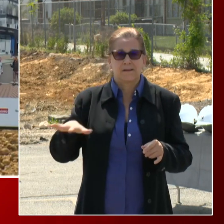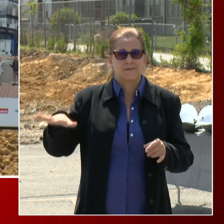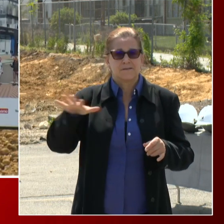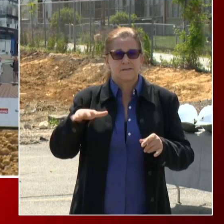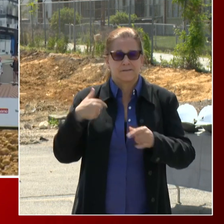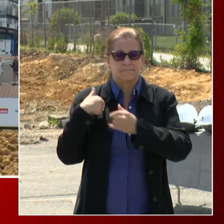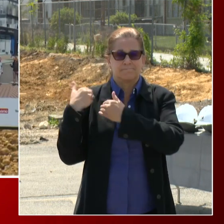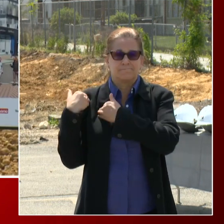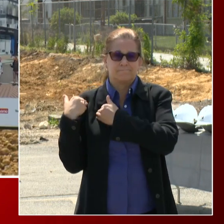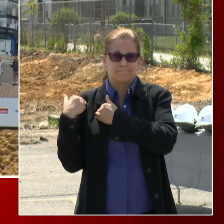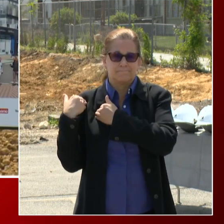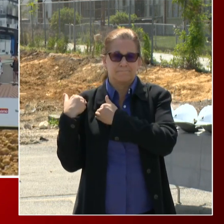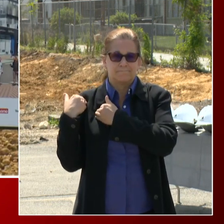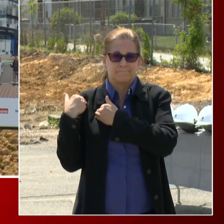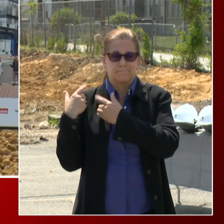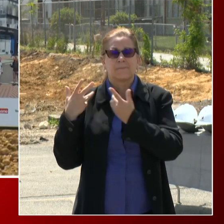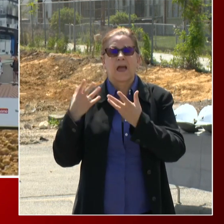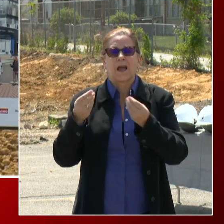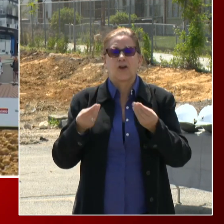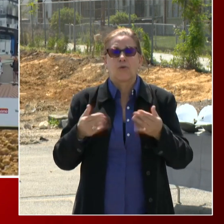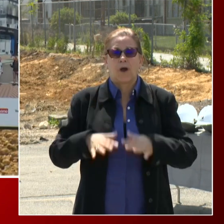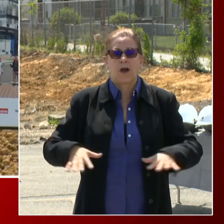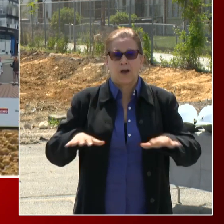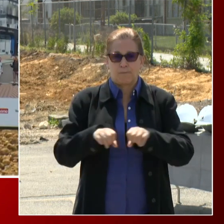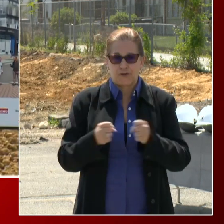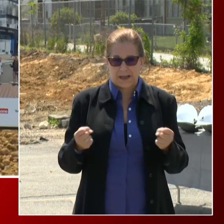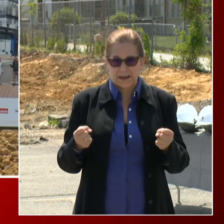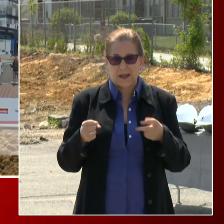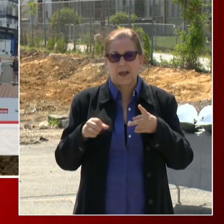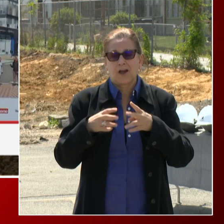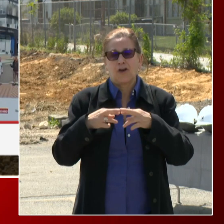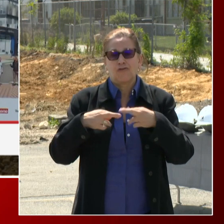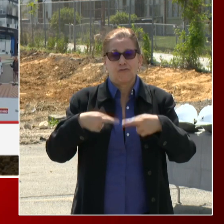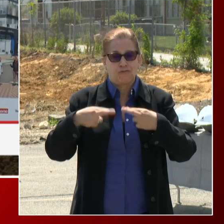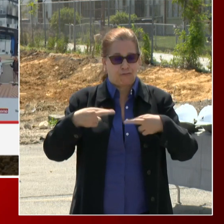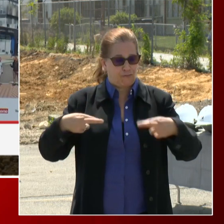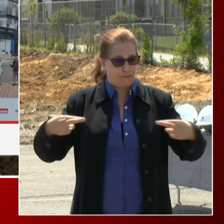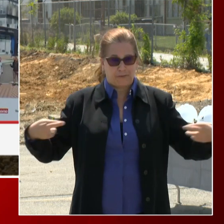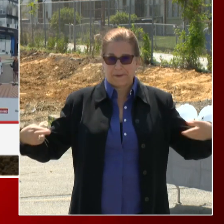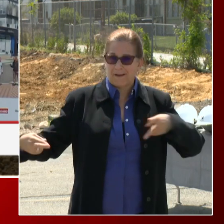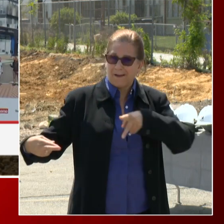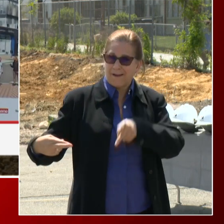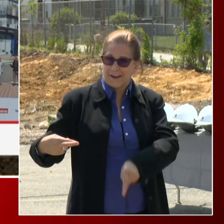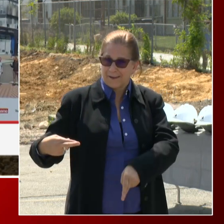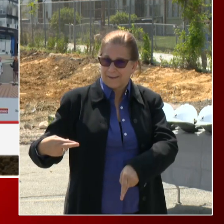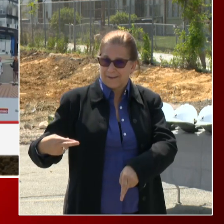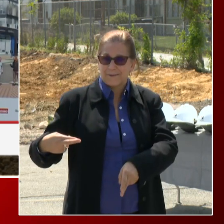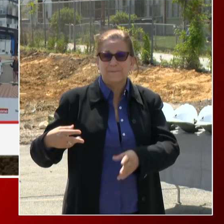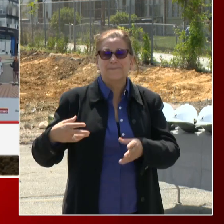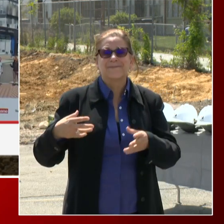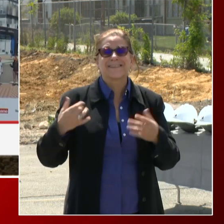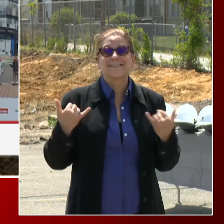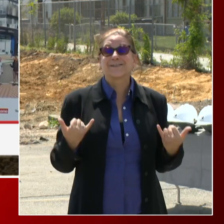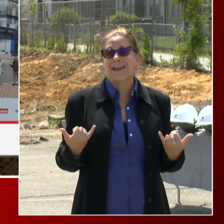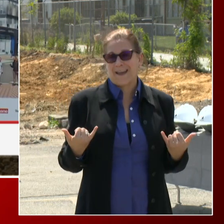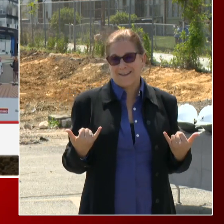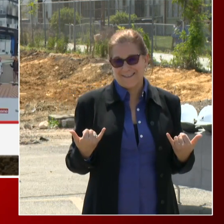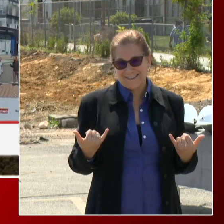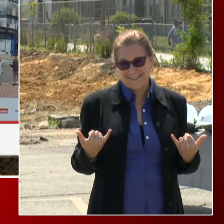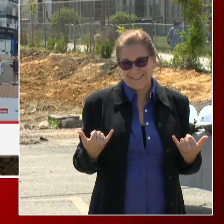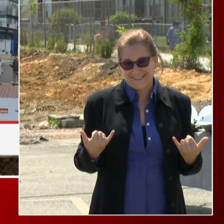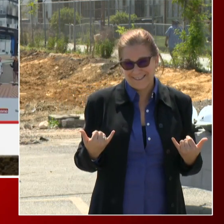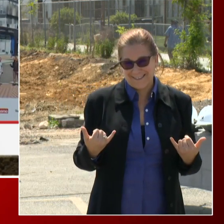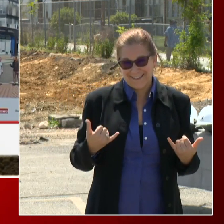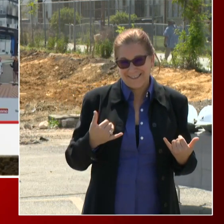the groundbreakings and ribbon cuttings for their client agencies. And this time, they are the